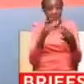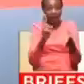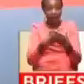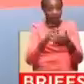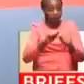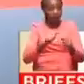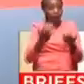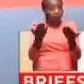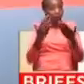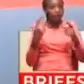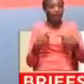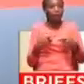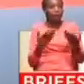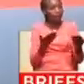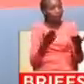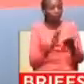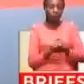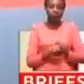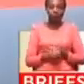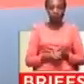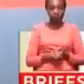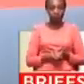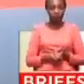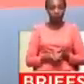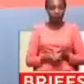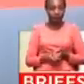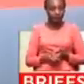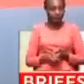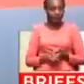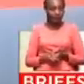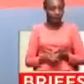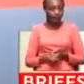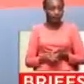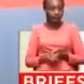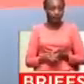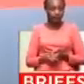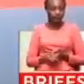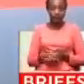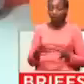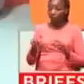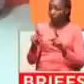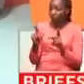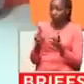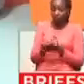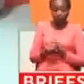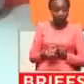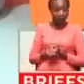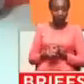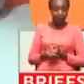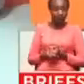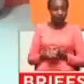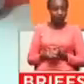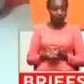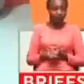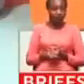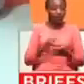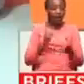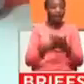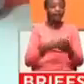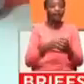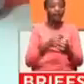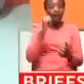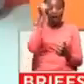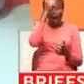okay? That's how they get fans. I mean, fans in the millions. Right. So, and it's not just Africa. I